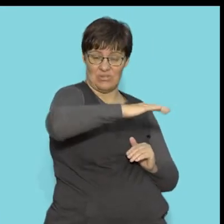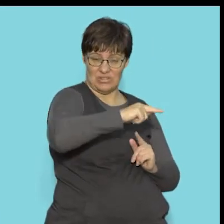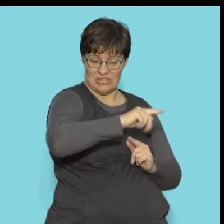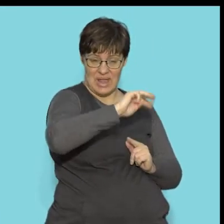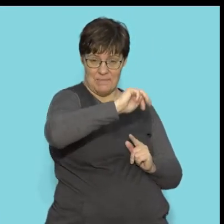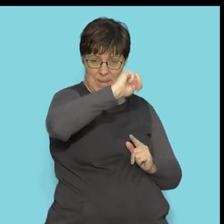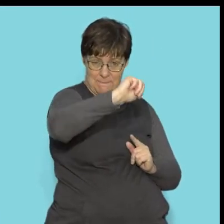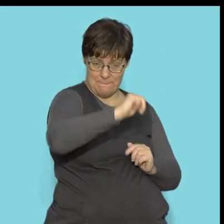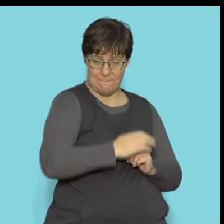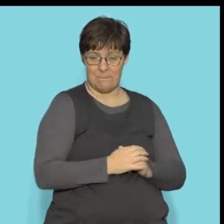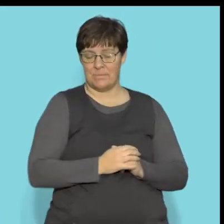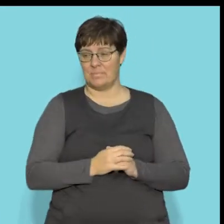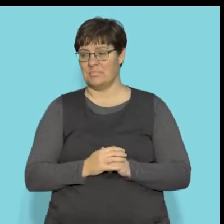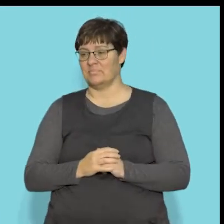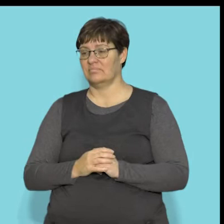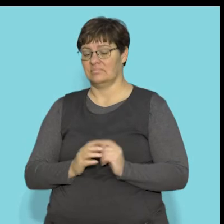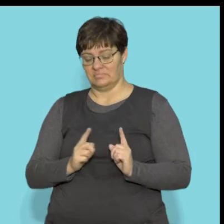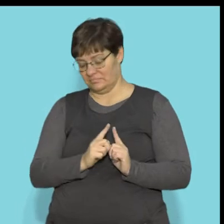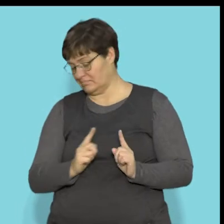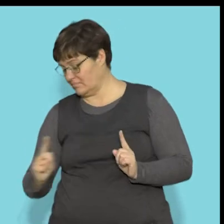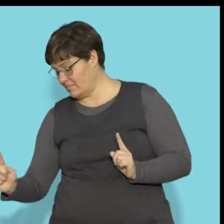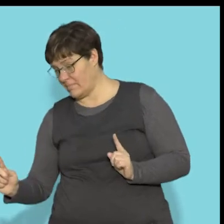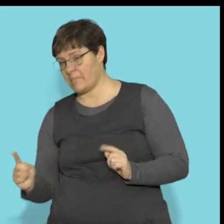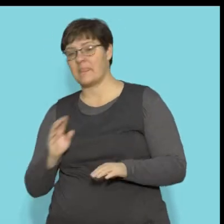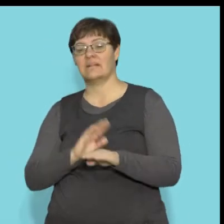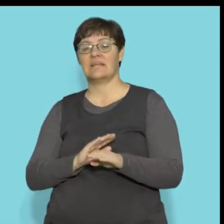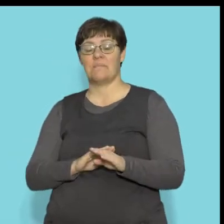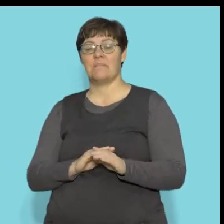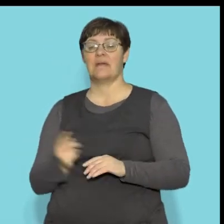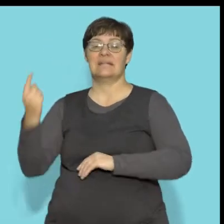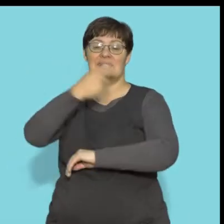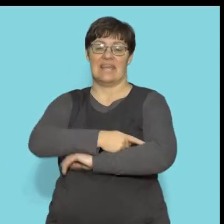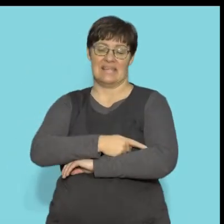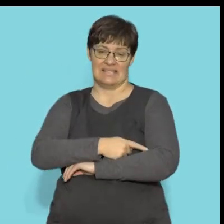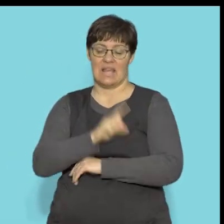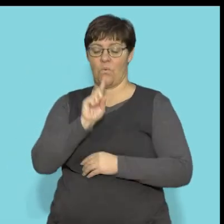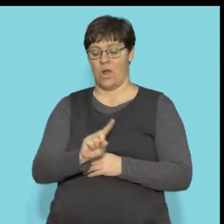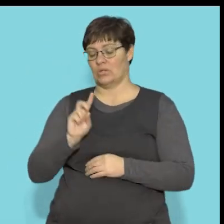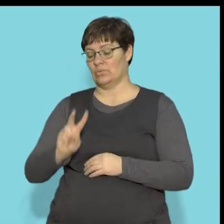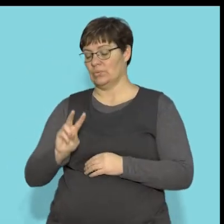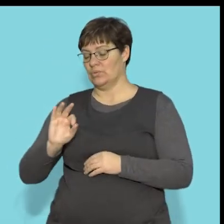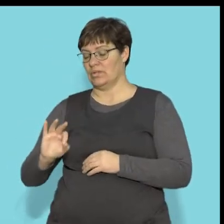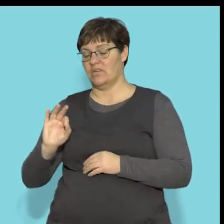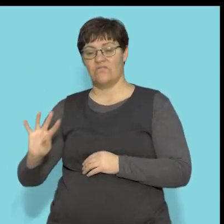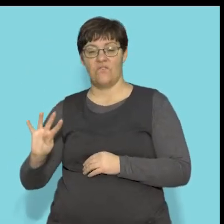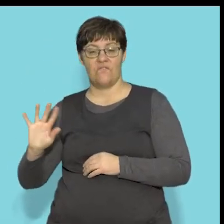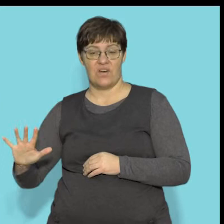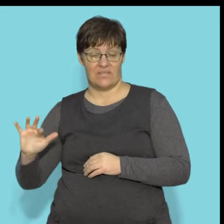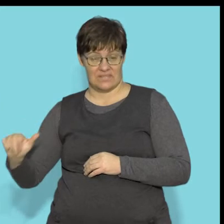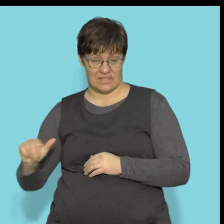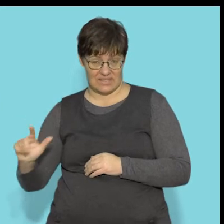and millimeters, and my days are just simply numbered along the